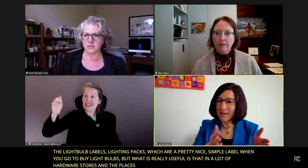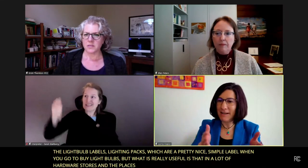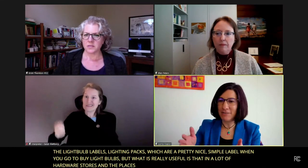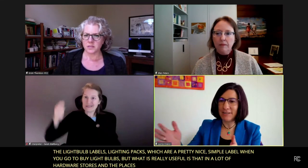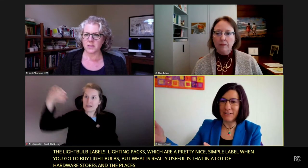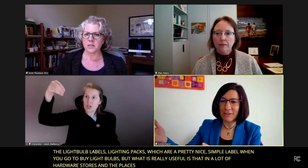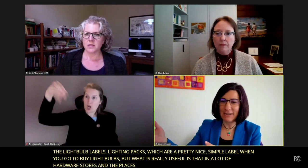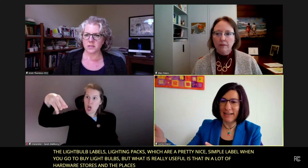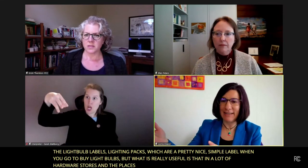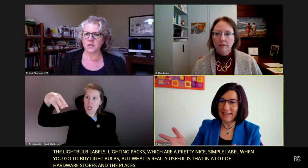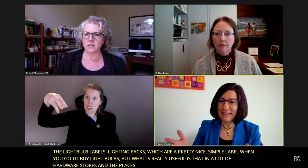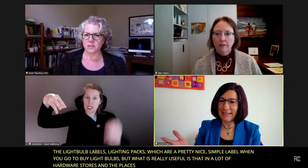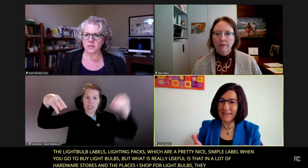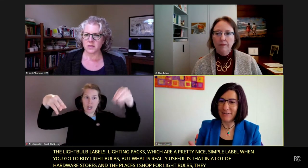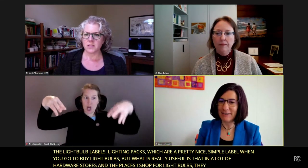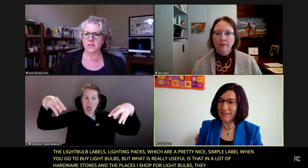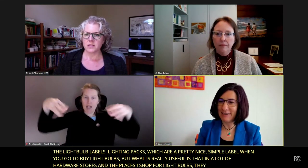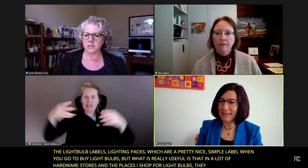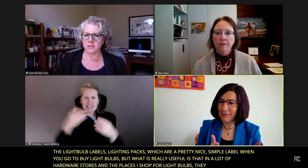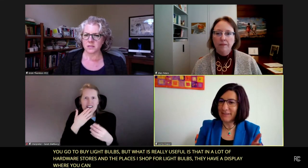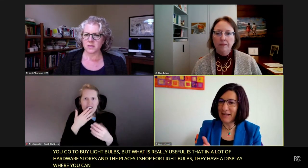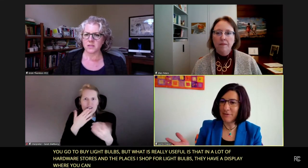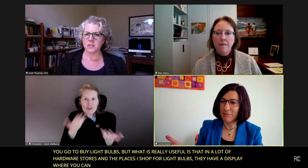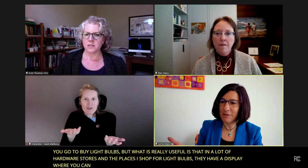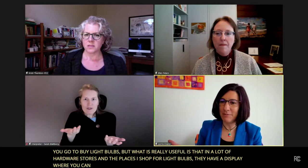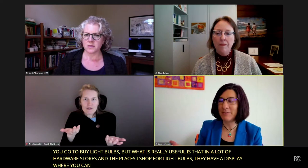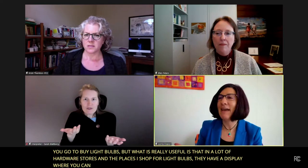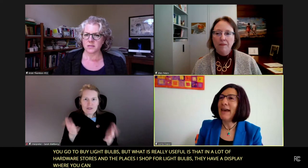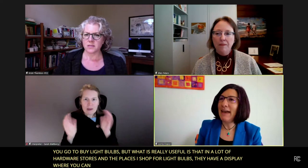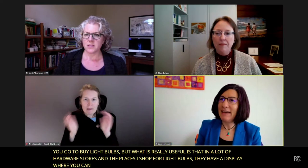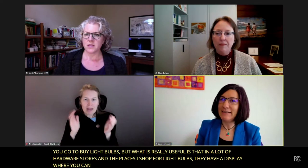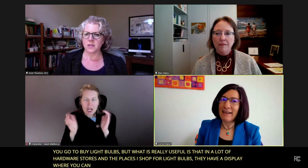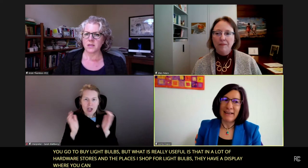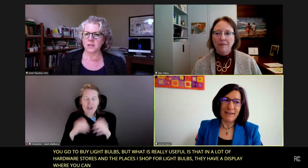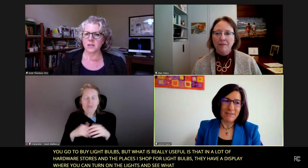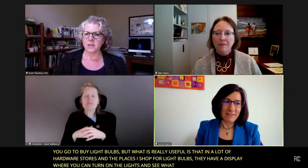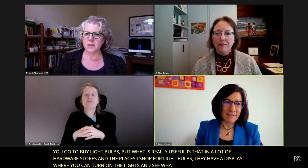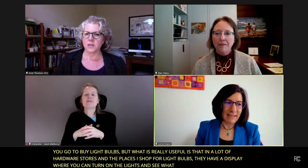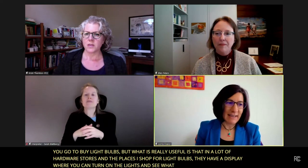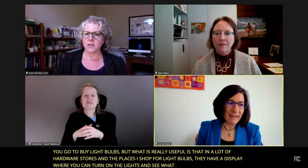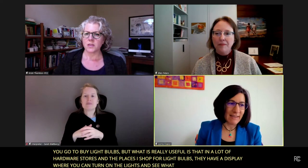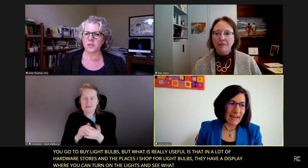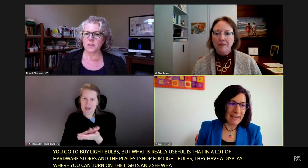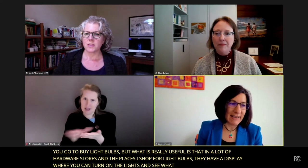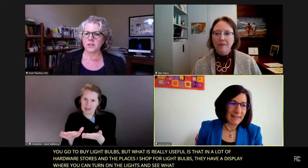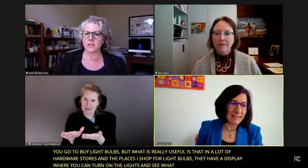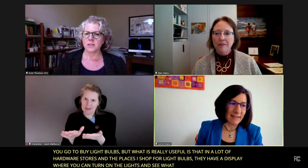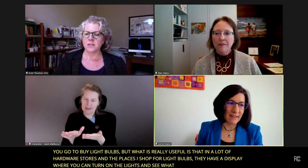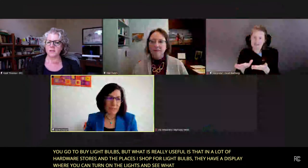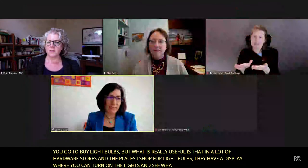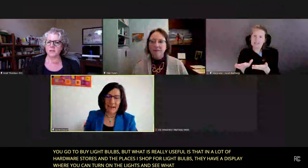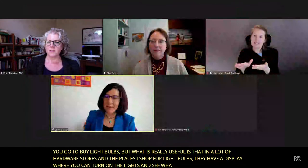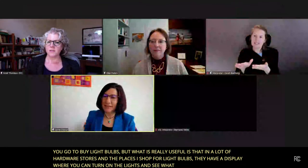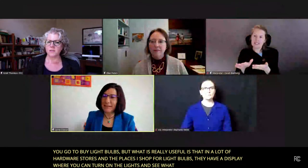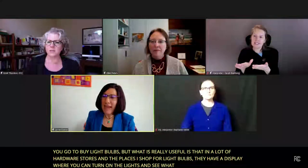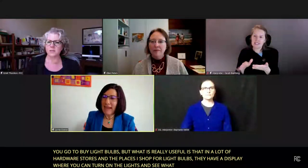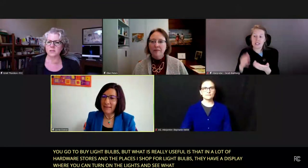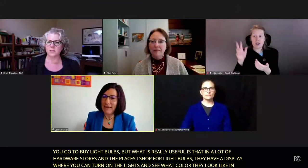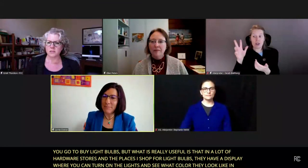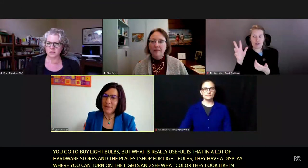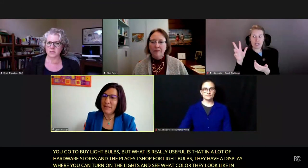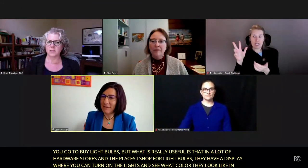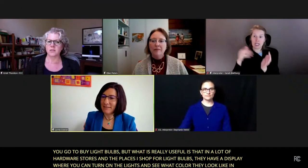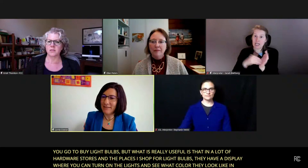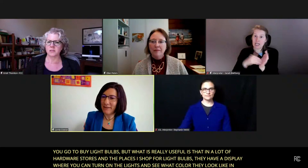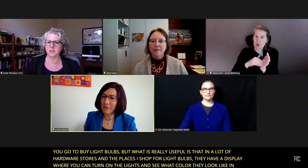see what color they look like in different types of rooms. And, you know, just seeing that it's a 3000K